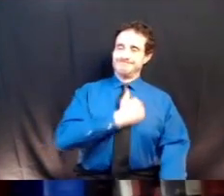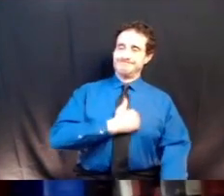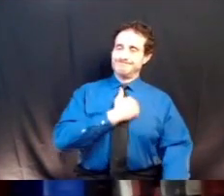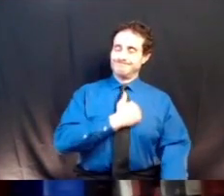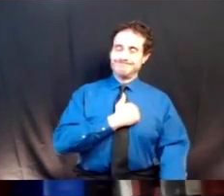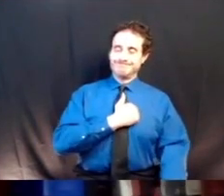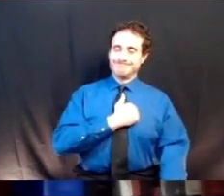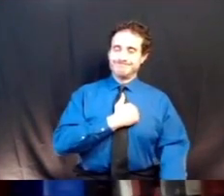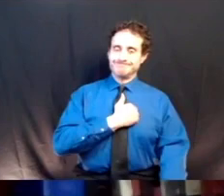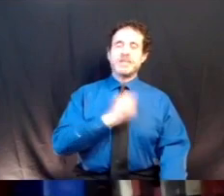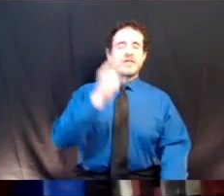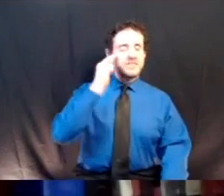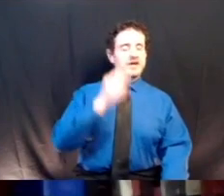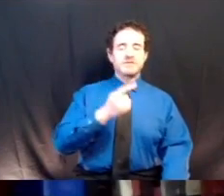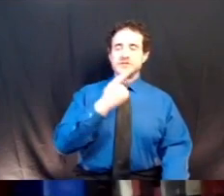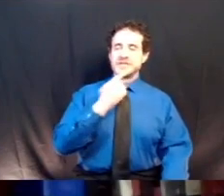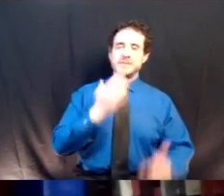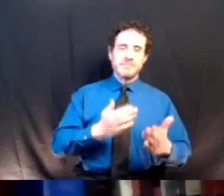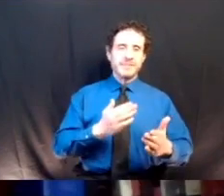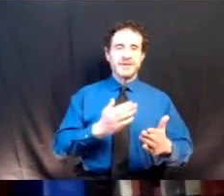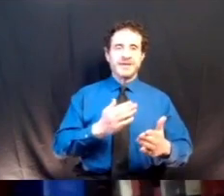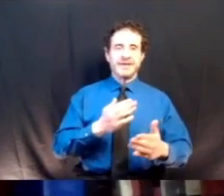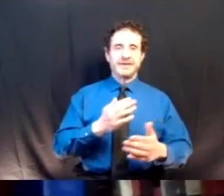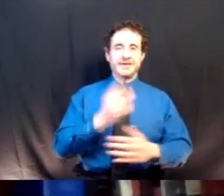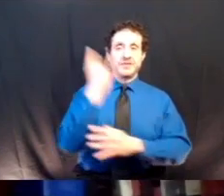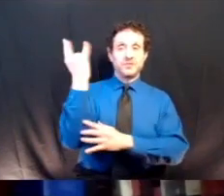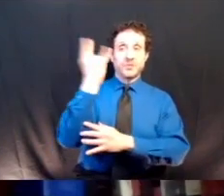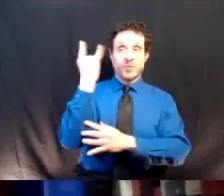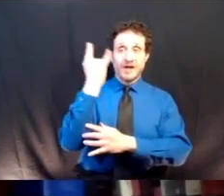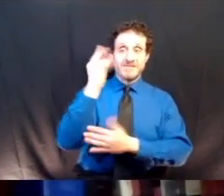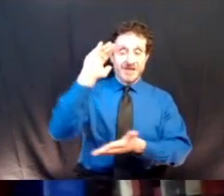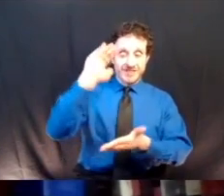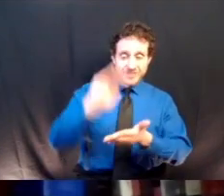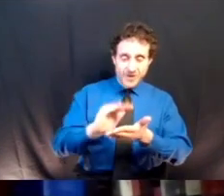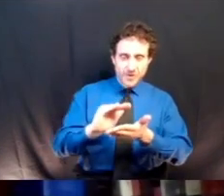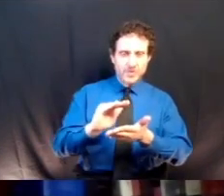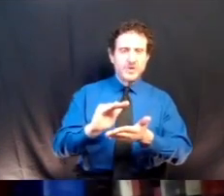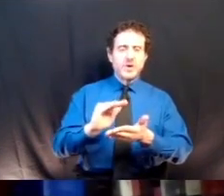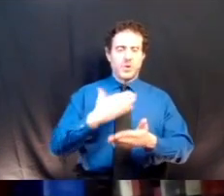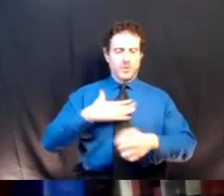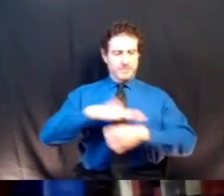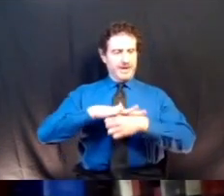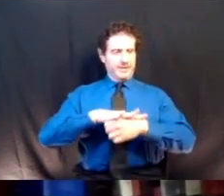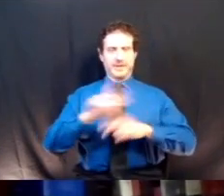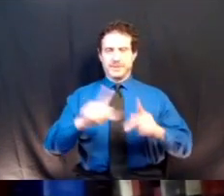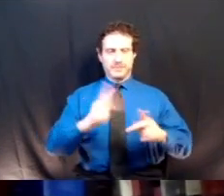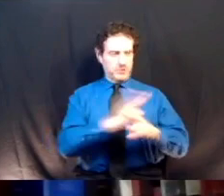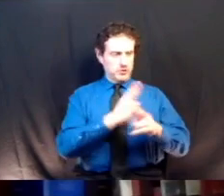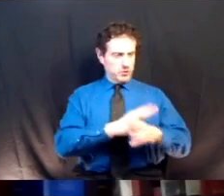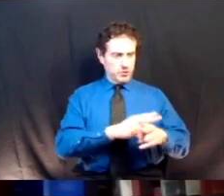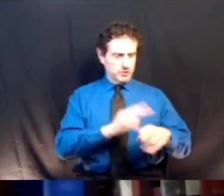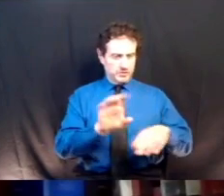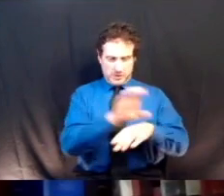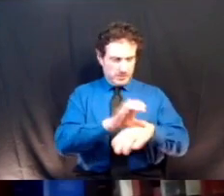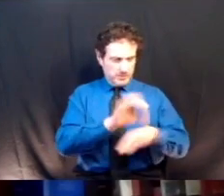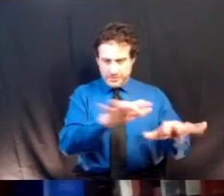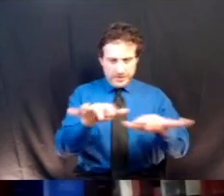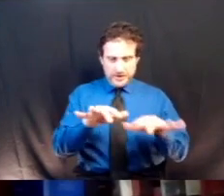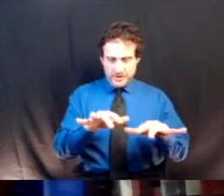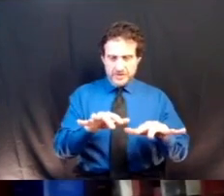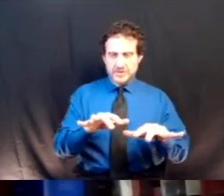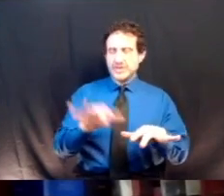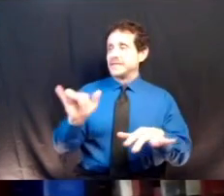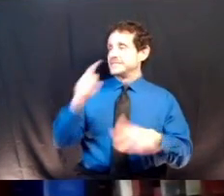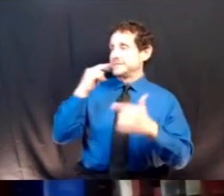low bandwidth or a lot of usage of bandwidth in my neighborhood. I think it's also where I am as well.